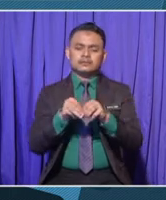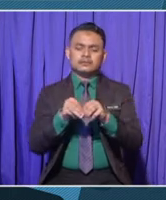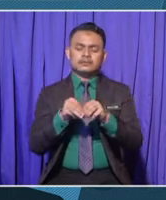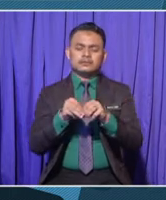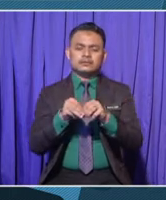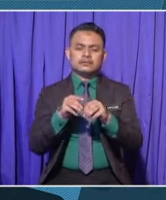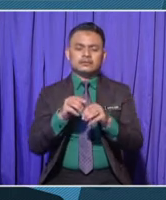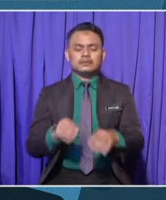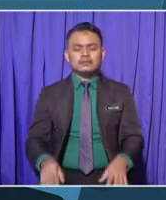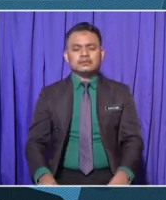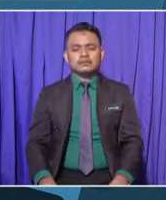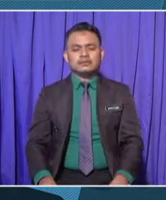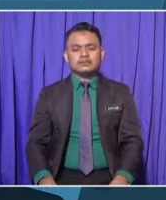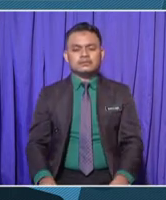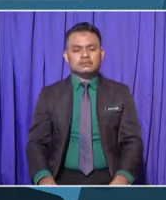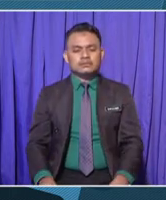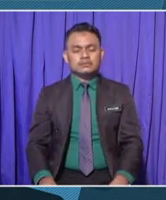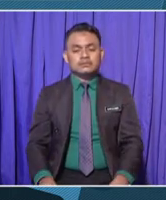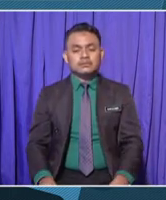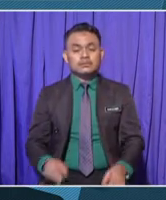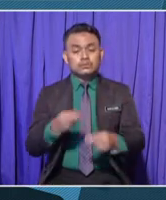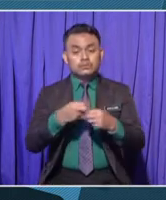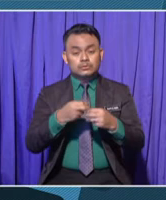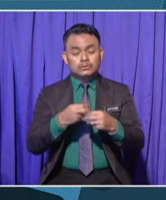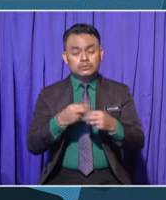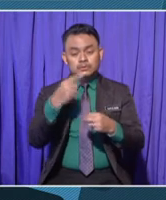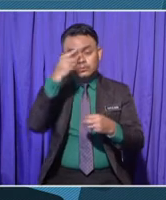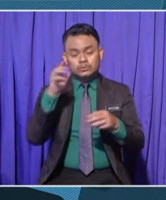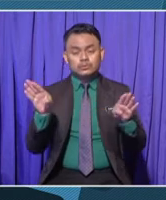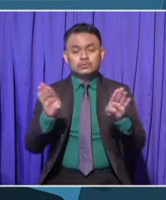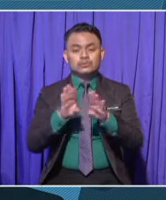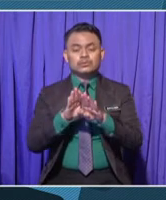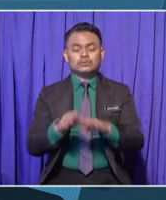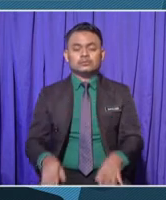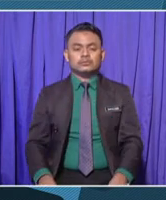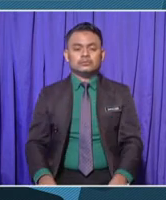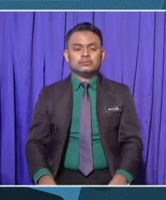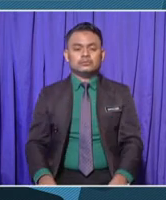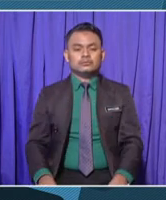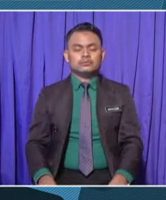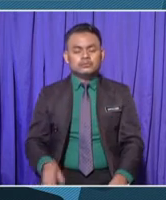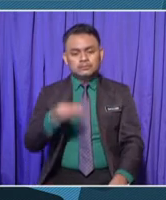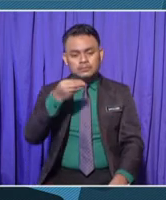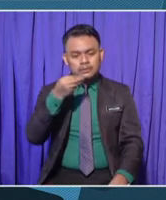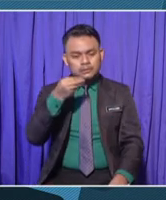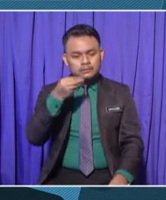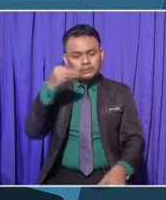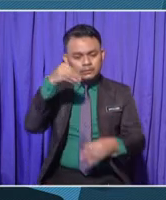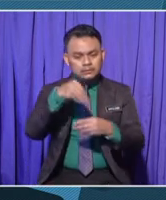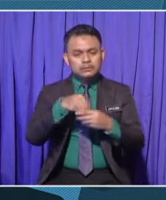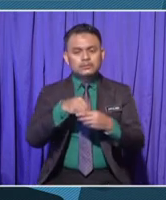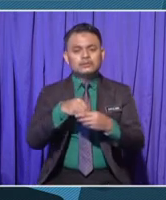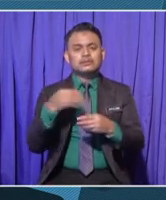It will not be tightly closed. The food in it will also be quickly